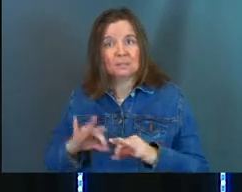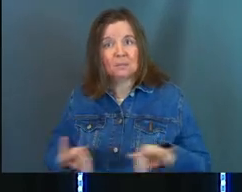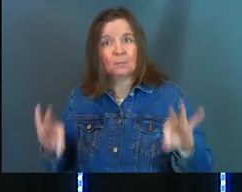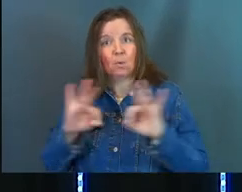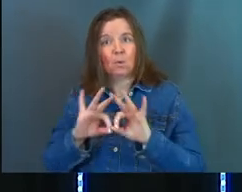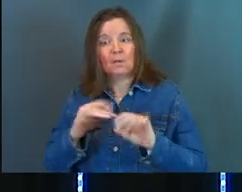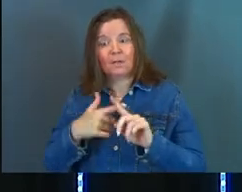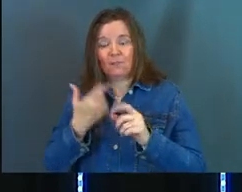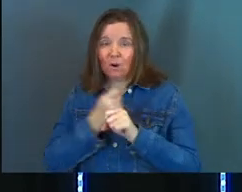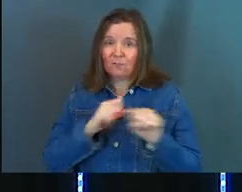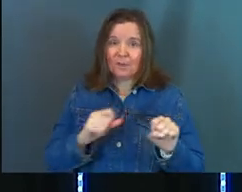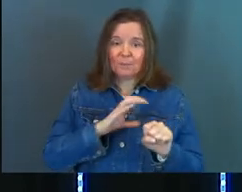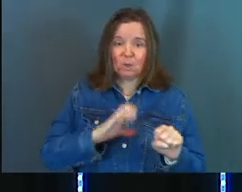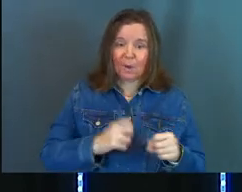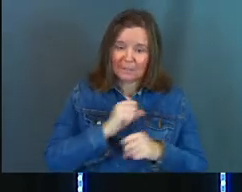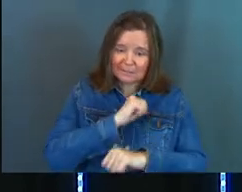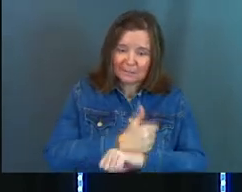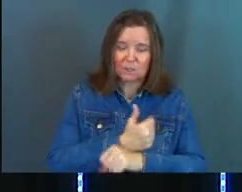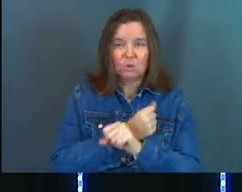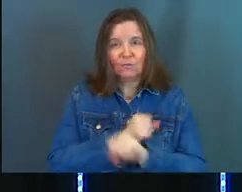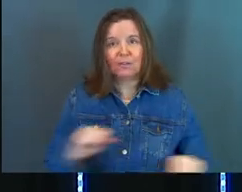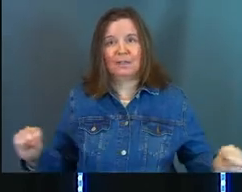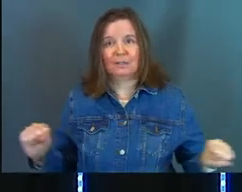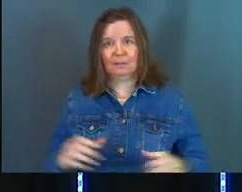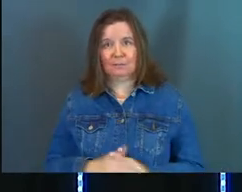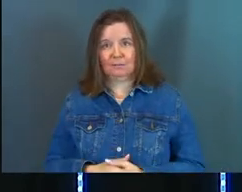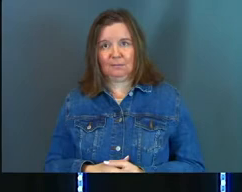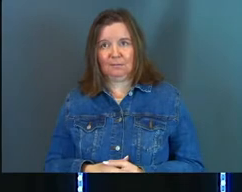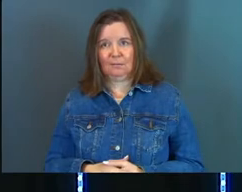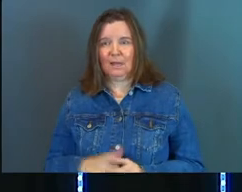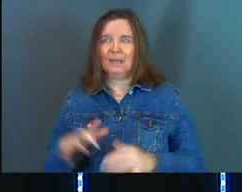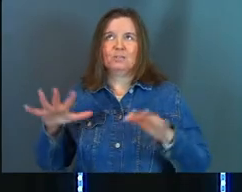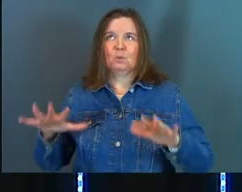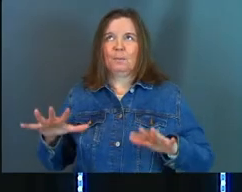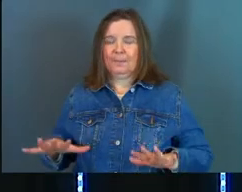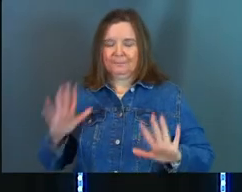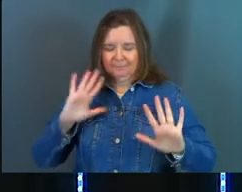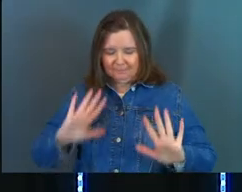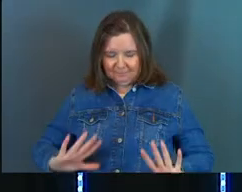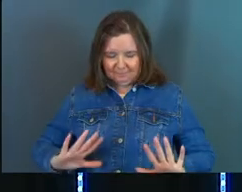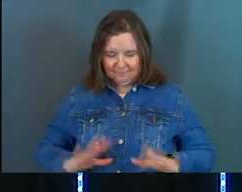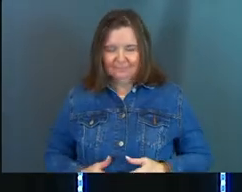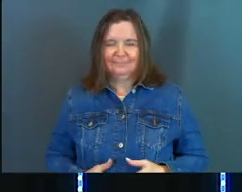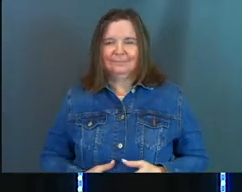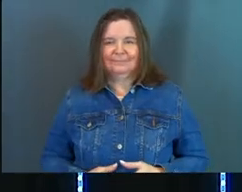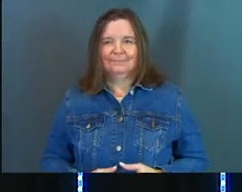important. It's for freedom that Christ sets you free. I need to calm down.